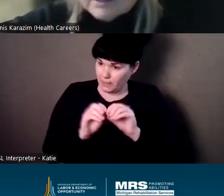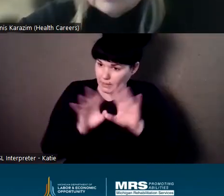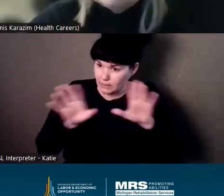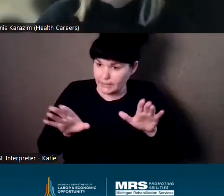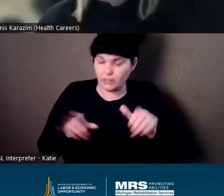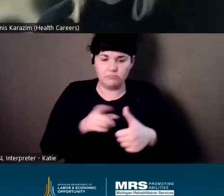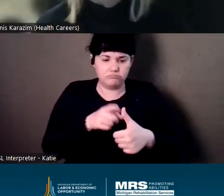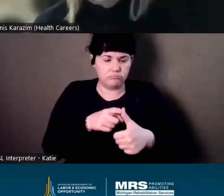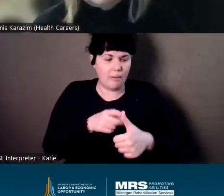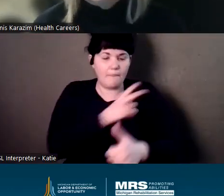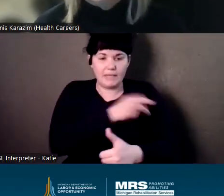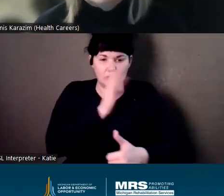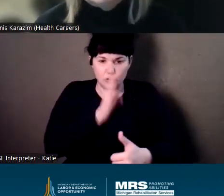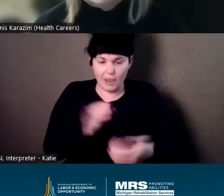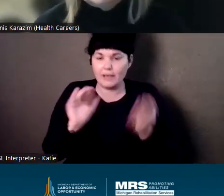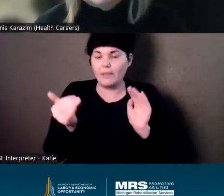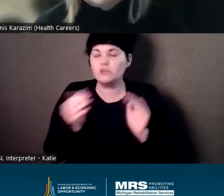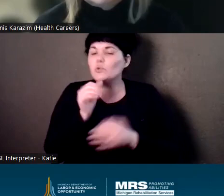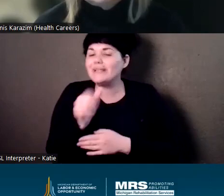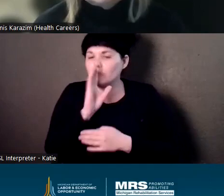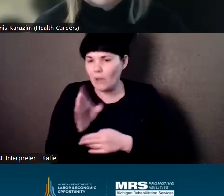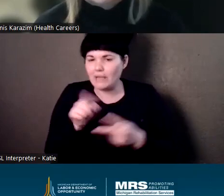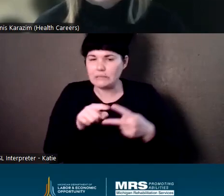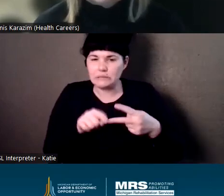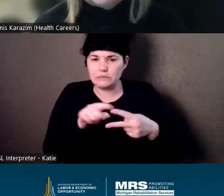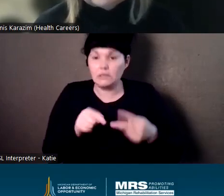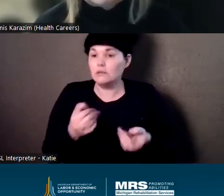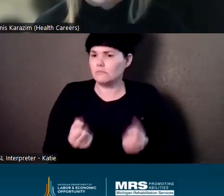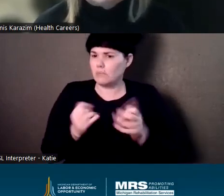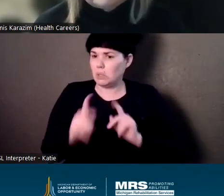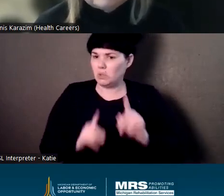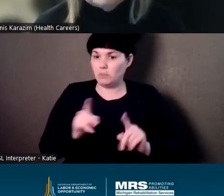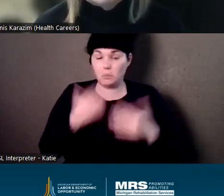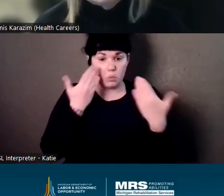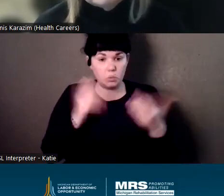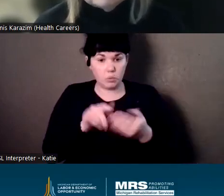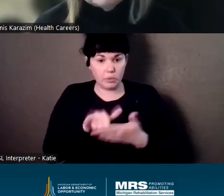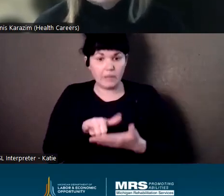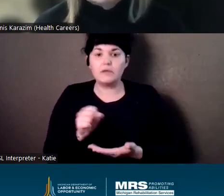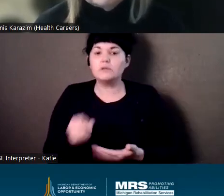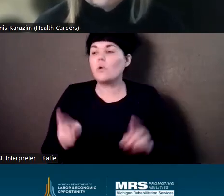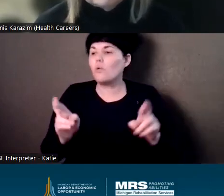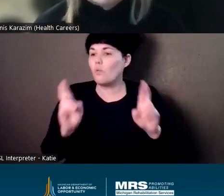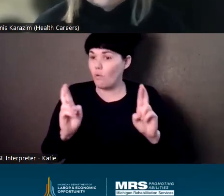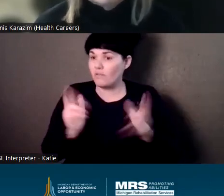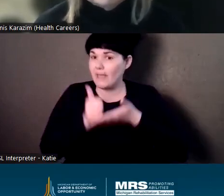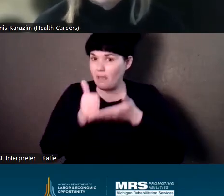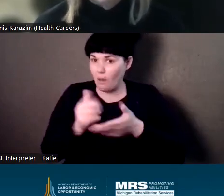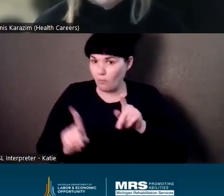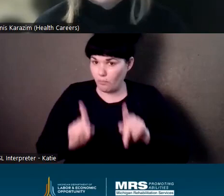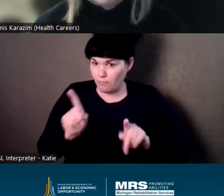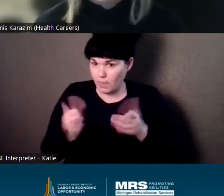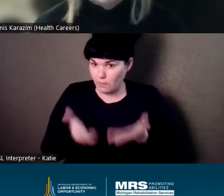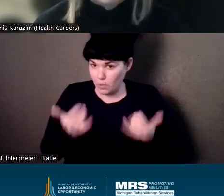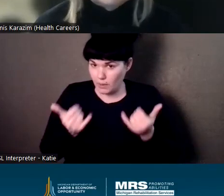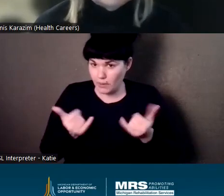versus indirect. I don't think a lot of people think of it that way. So I think hopefully that'll be helpful for the people on the line. And